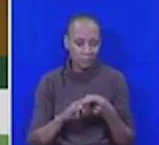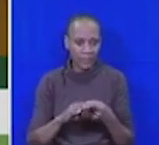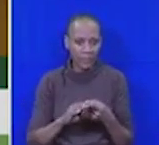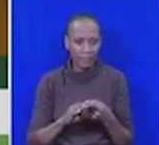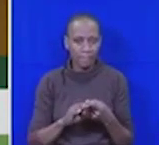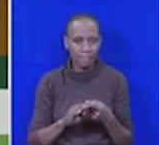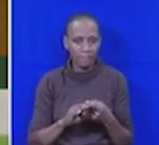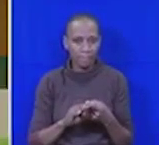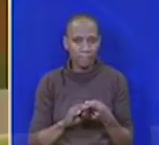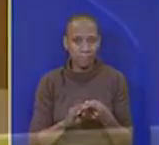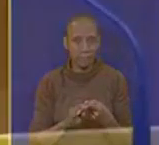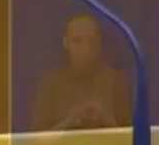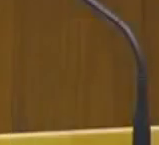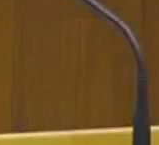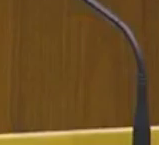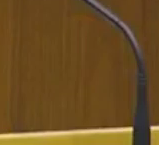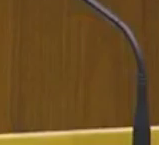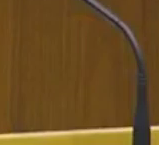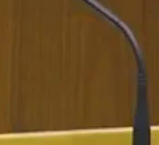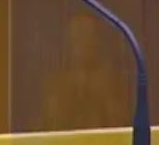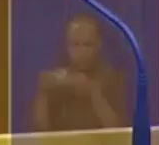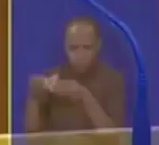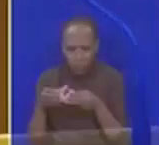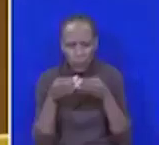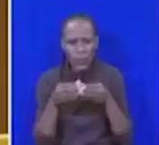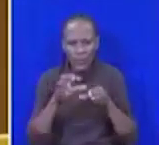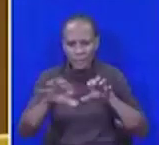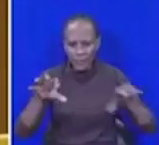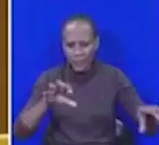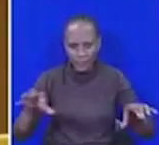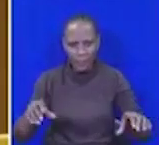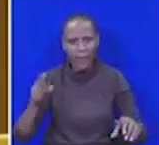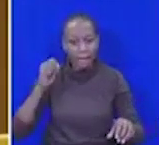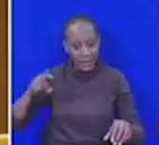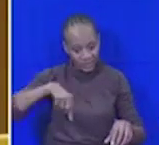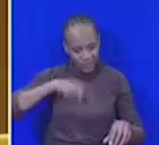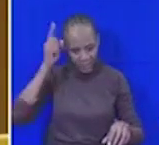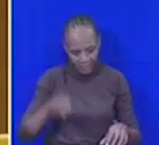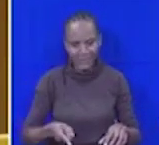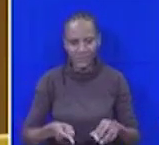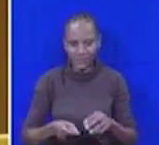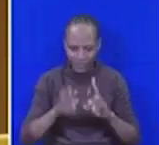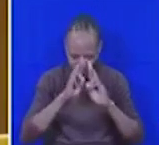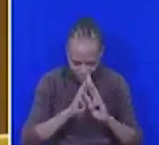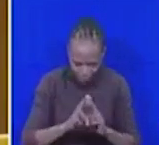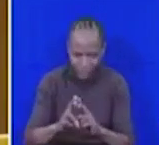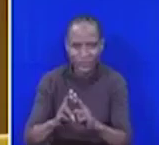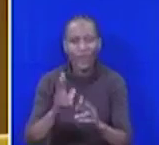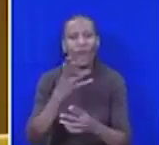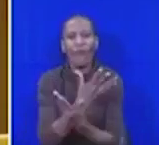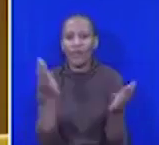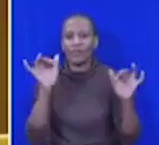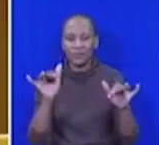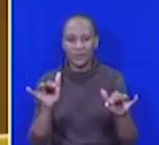unpalatable to certain sections of the population. We will accordingly give credit where credit is merited. We will dish out